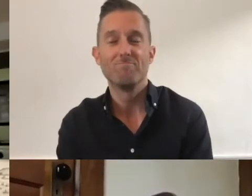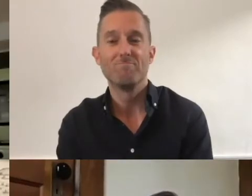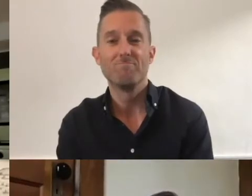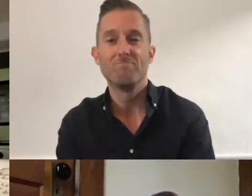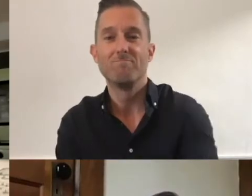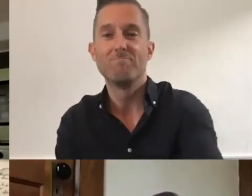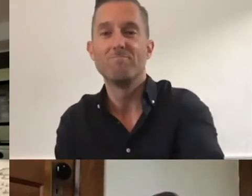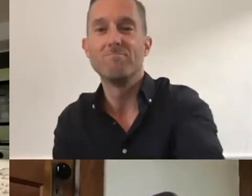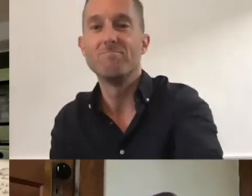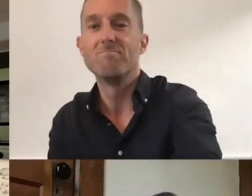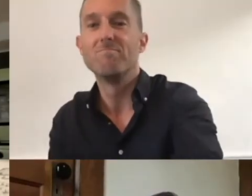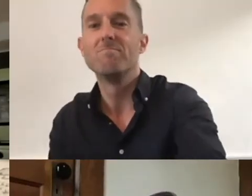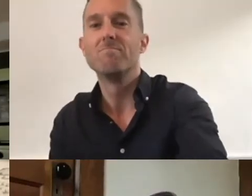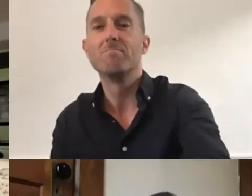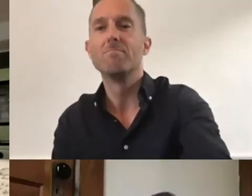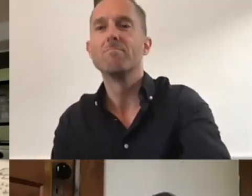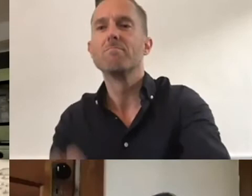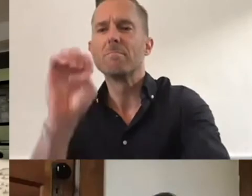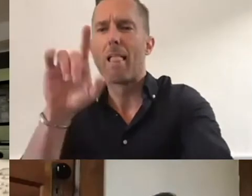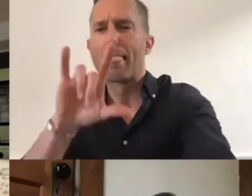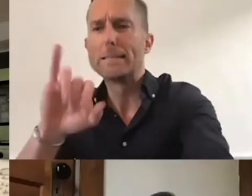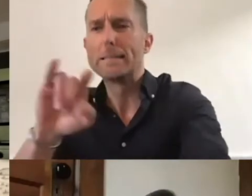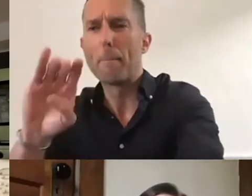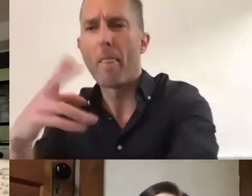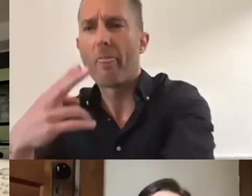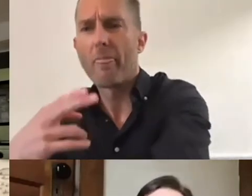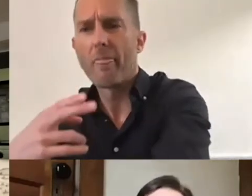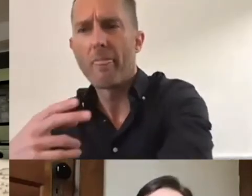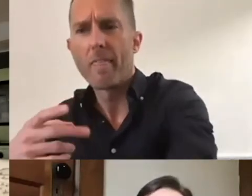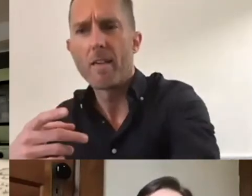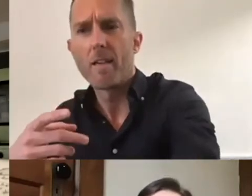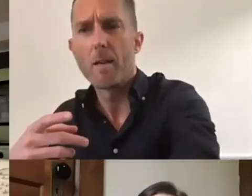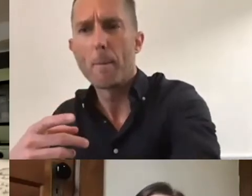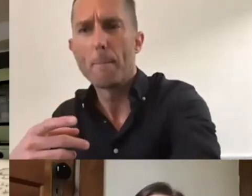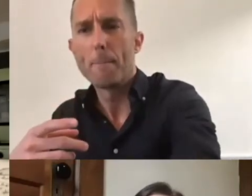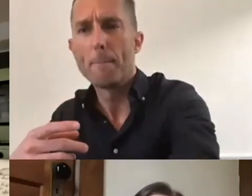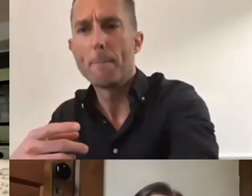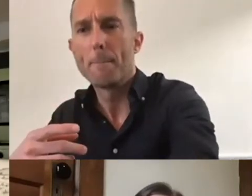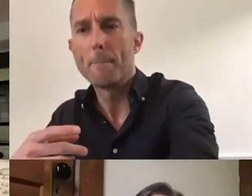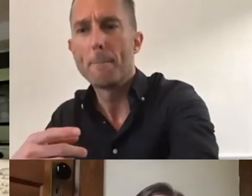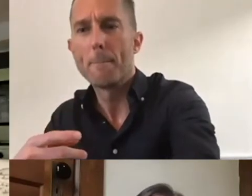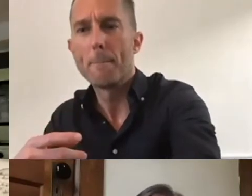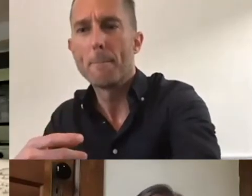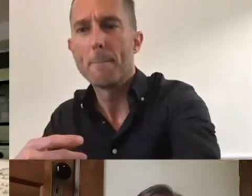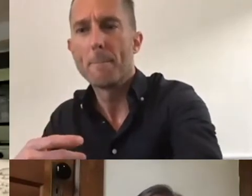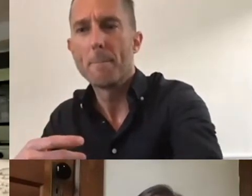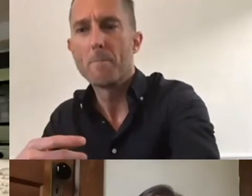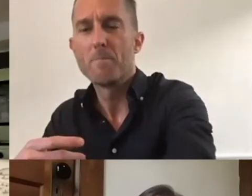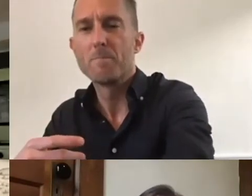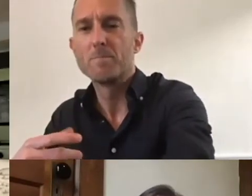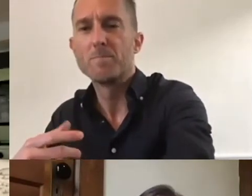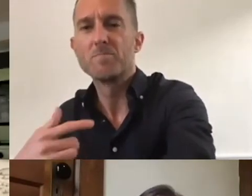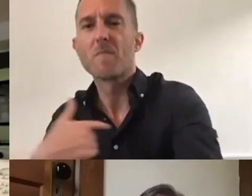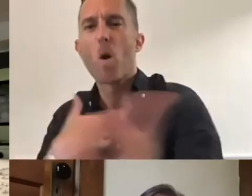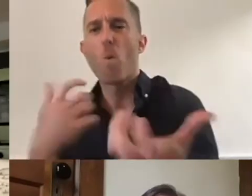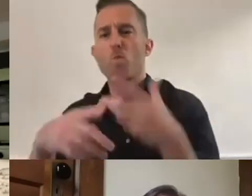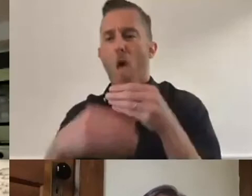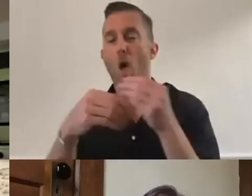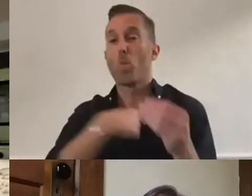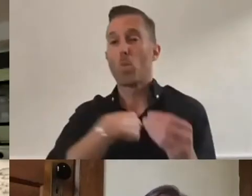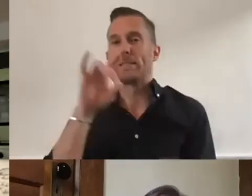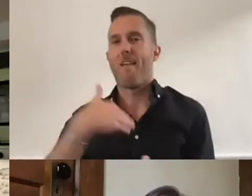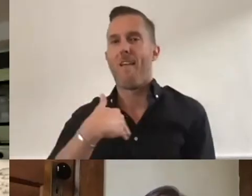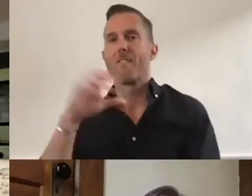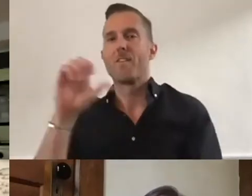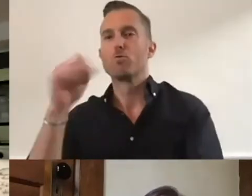And did you, oh, Elisabeth, yes. I was just going to say, we had Shoshannah on Grey's Anatomy, and to